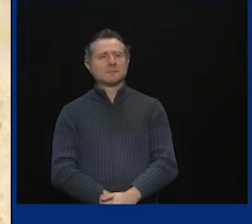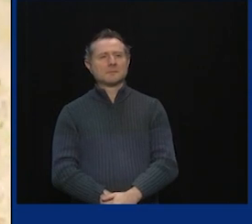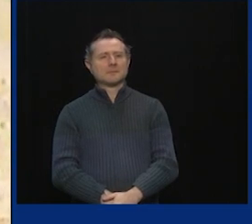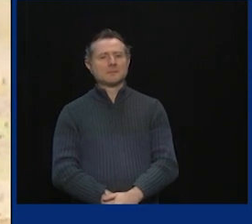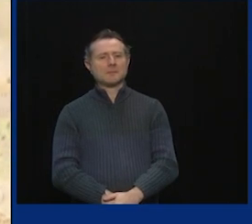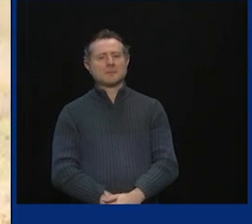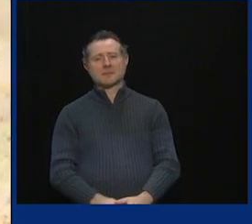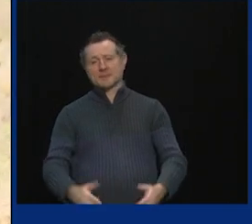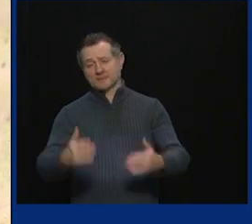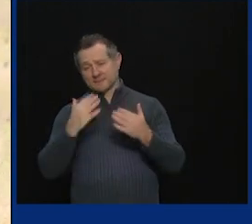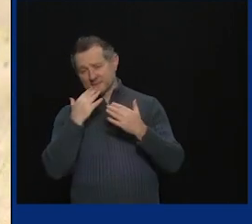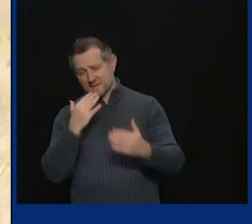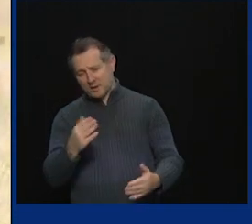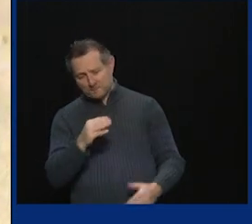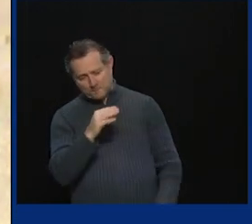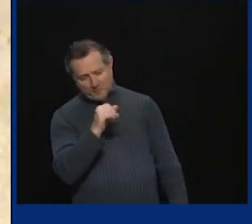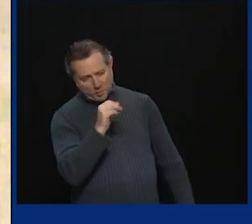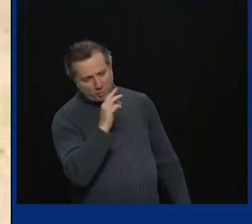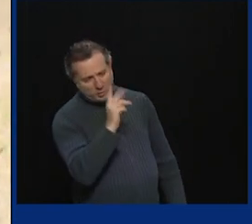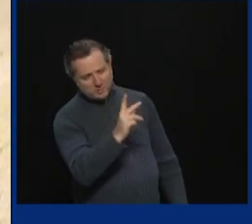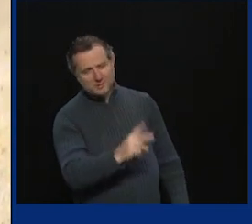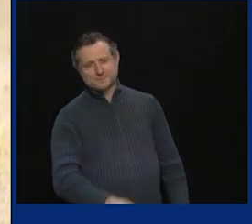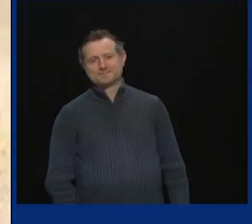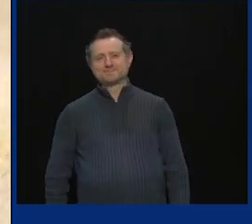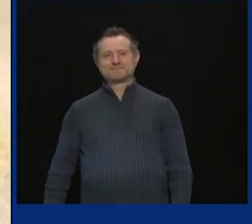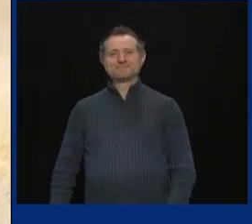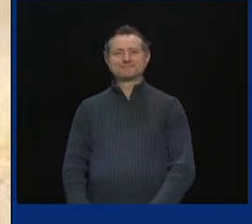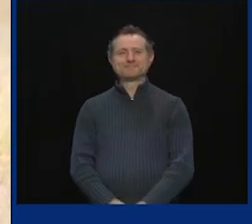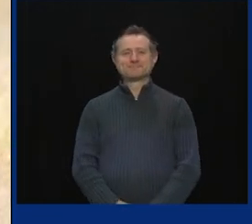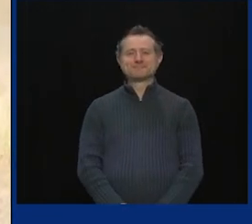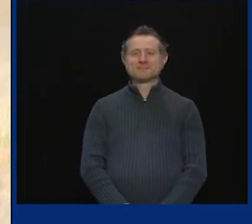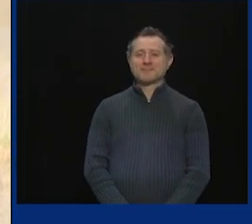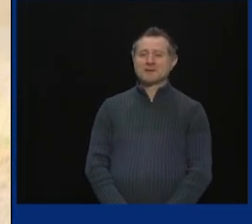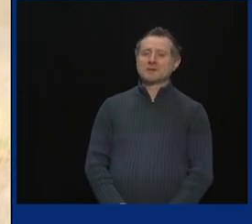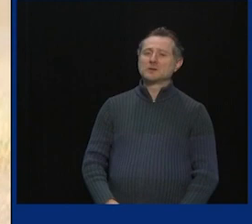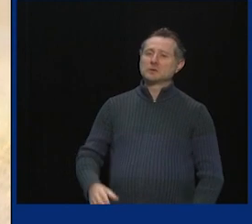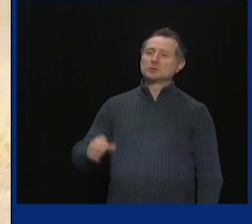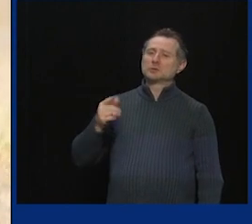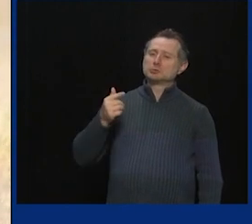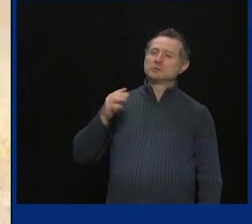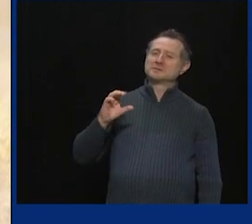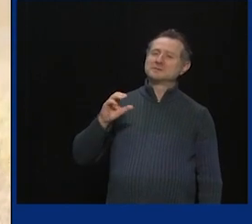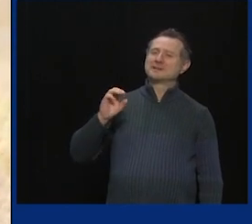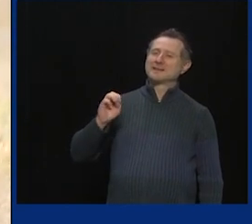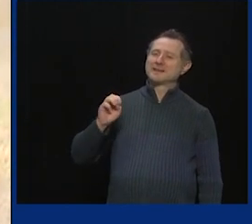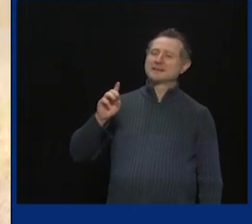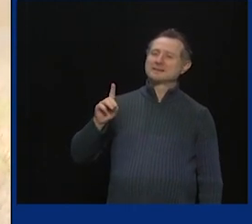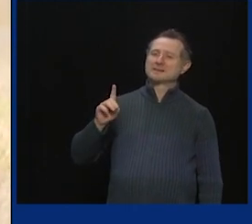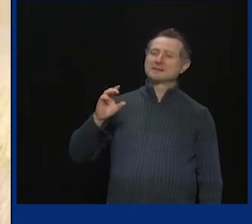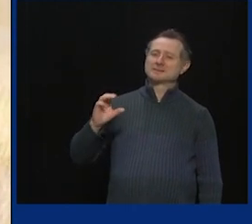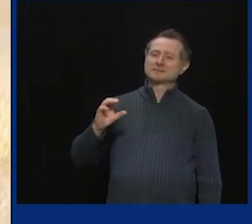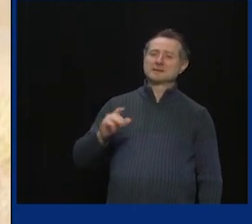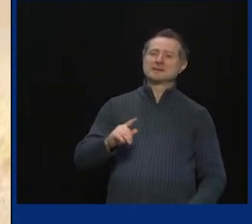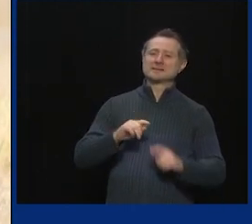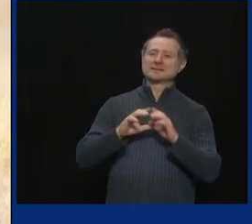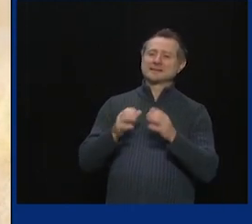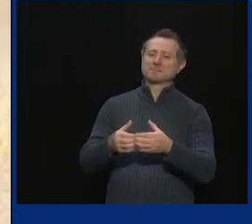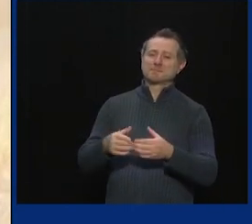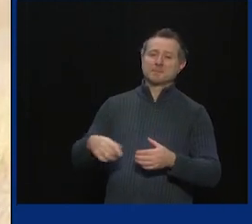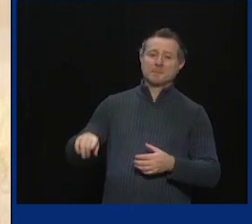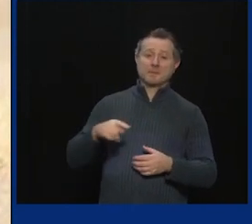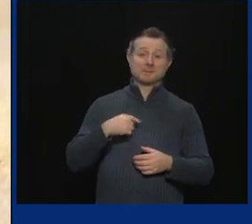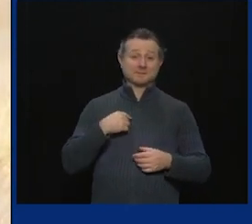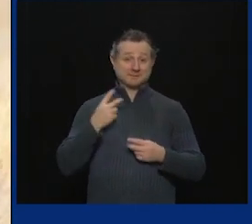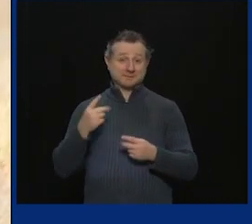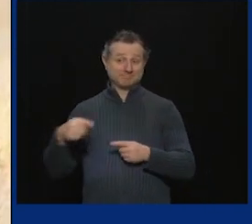Thank you, Mark. To our GCEDC team, I see you, we see you. And to